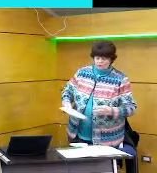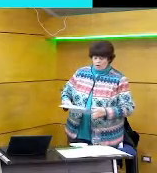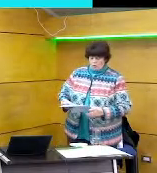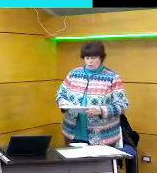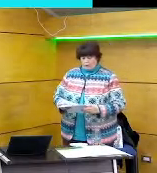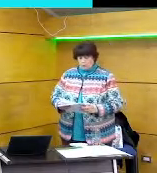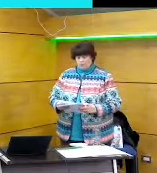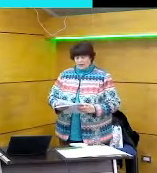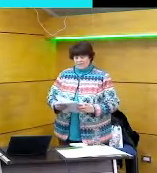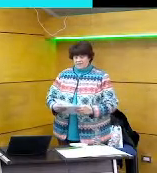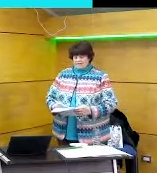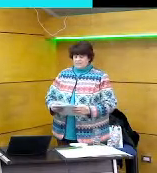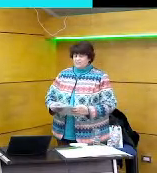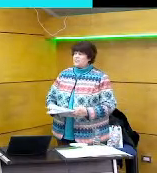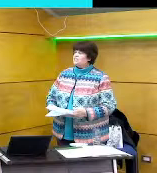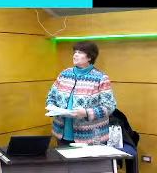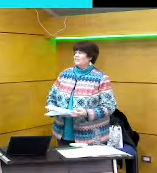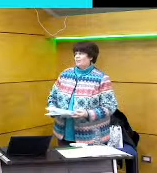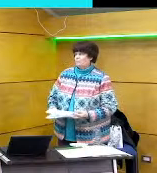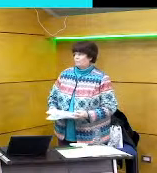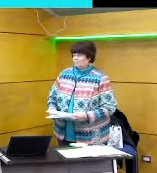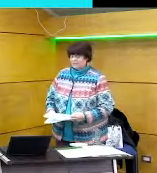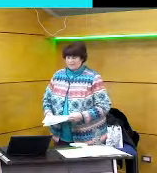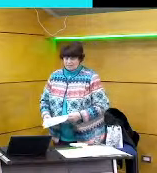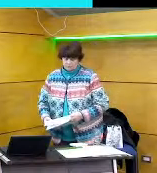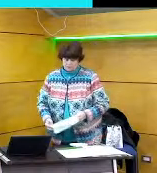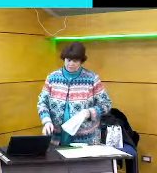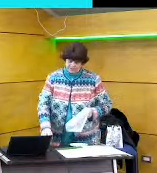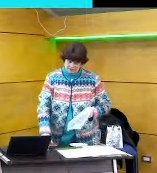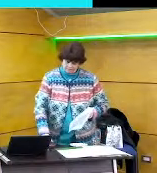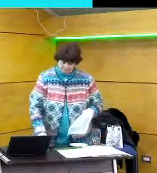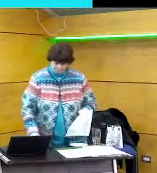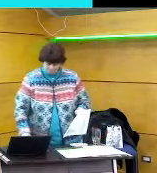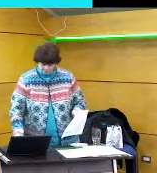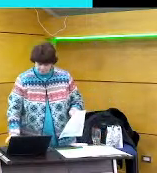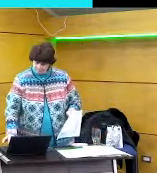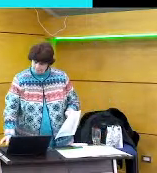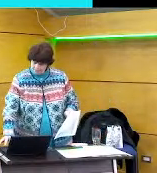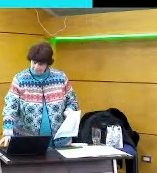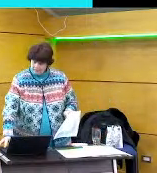Okay, so we want to teach them that sort of thing.